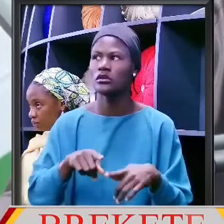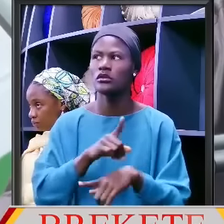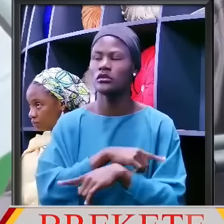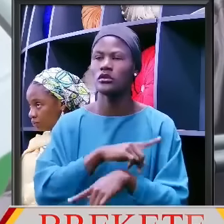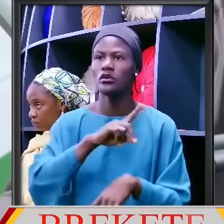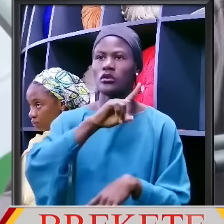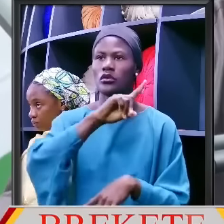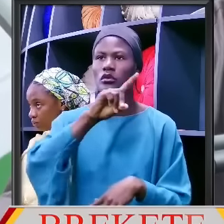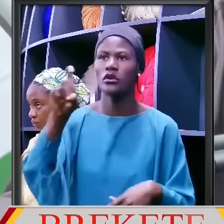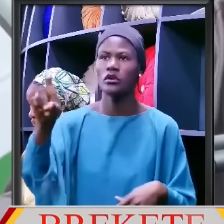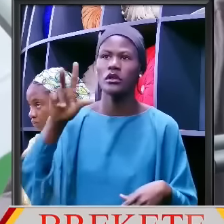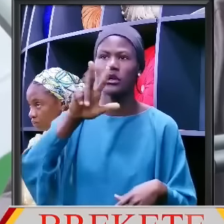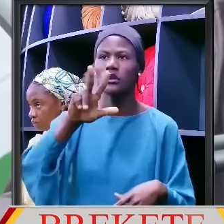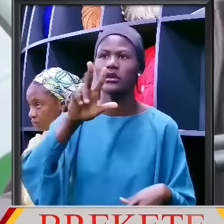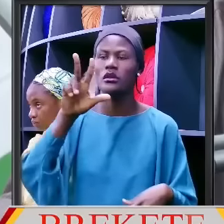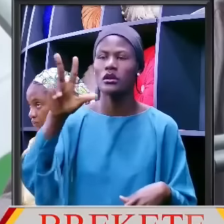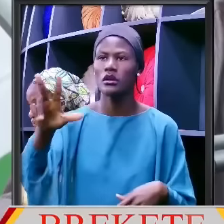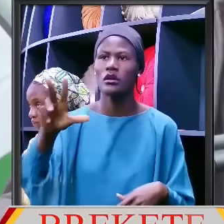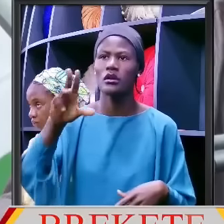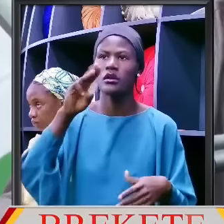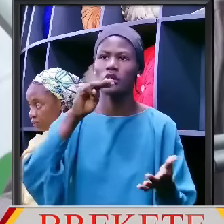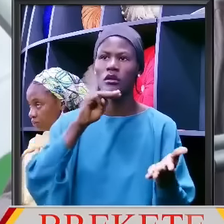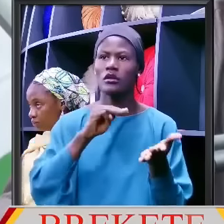about 133 million.